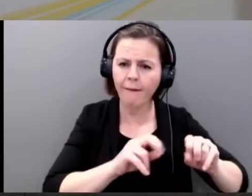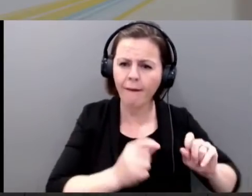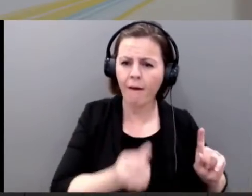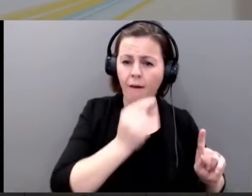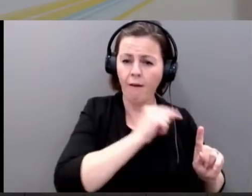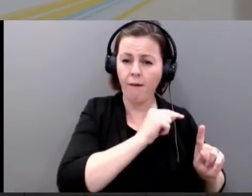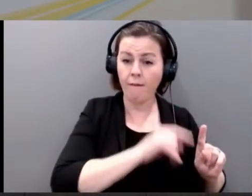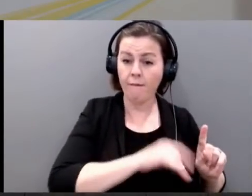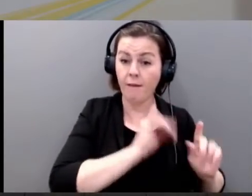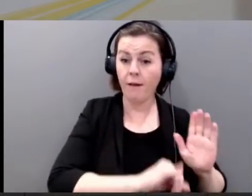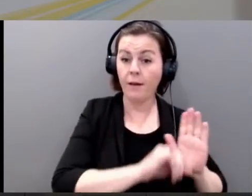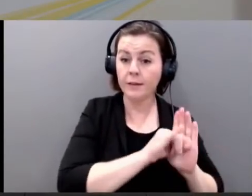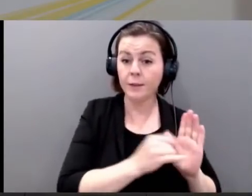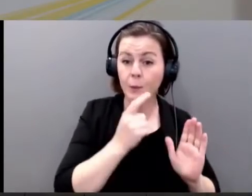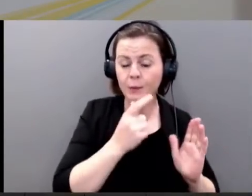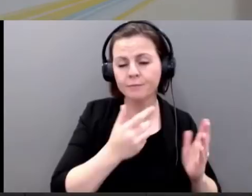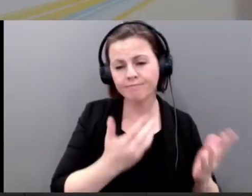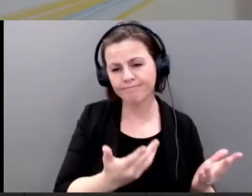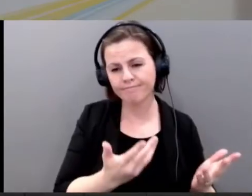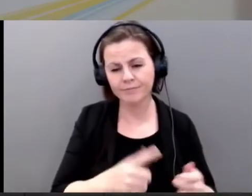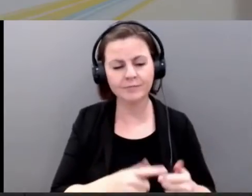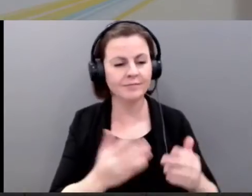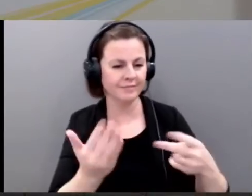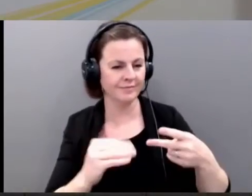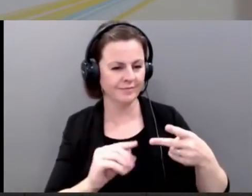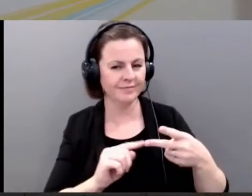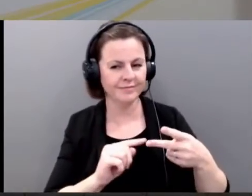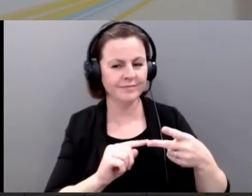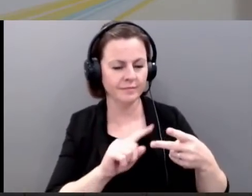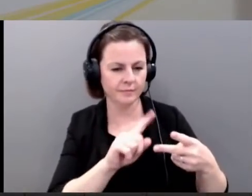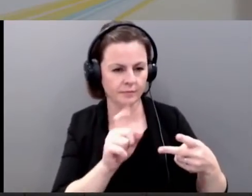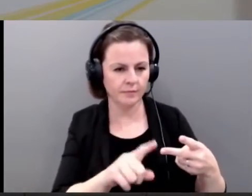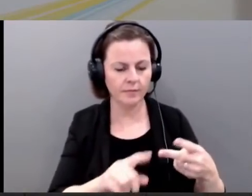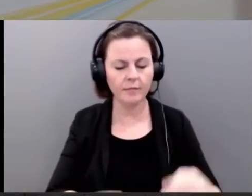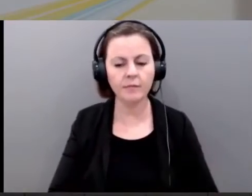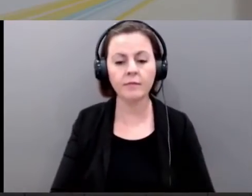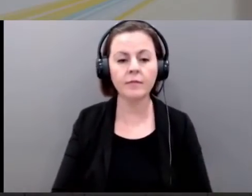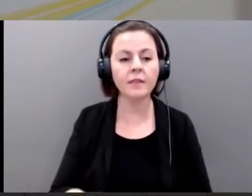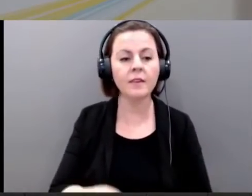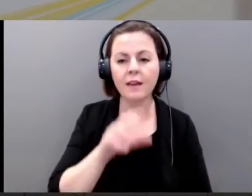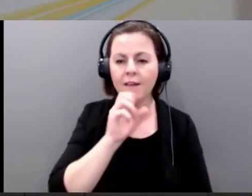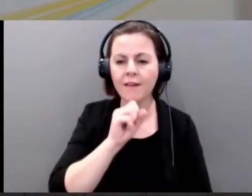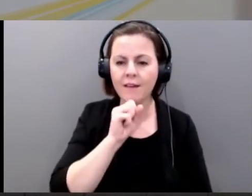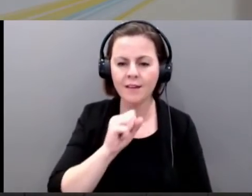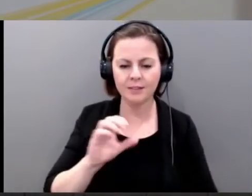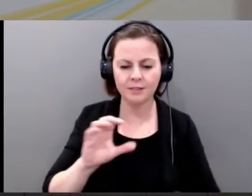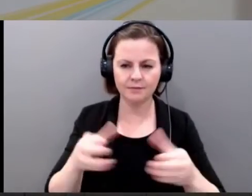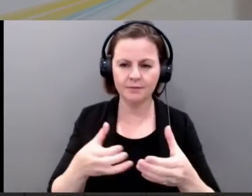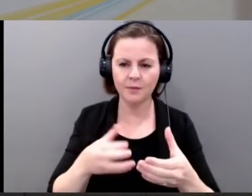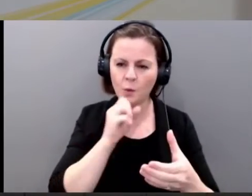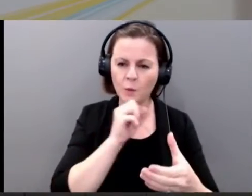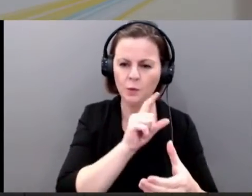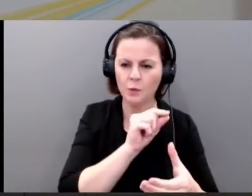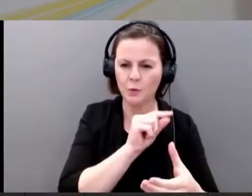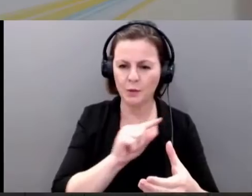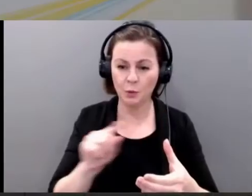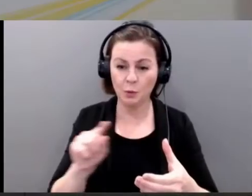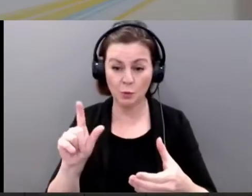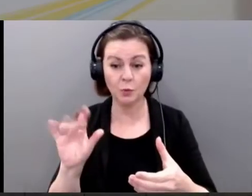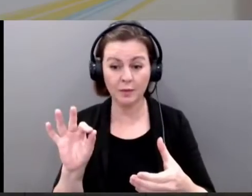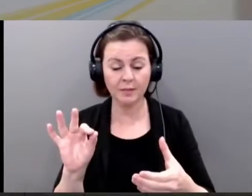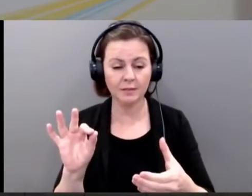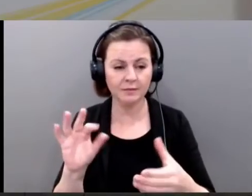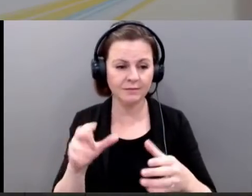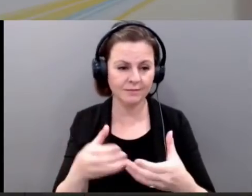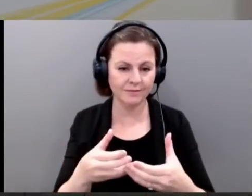All right, and then for my next question, it's given the age range 20 to 29, and I know both